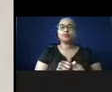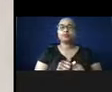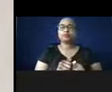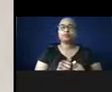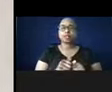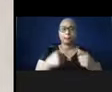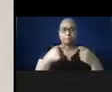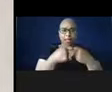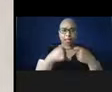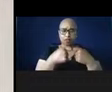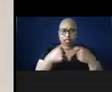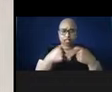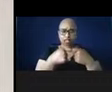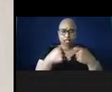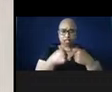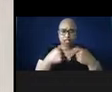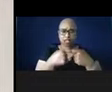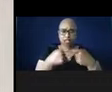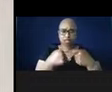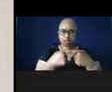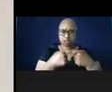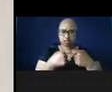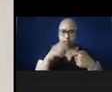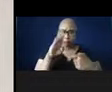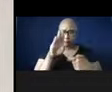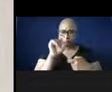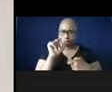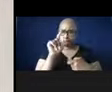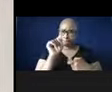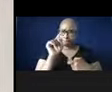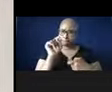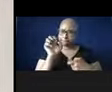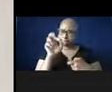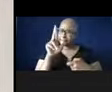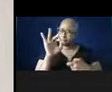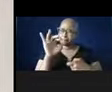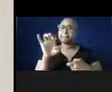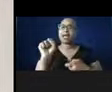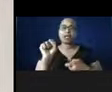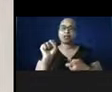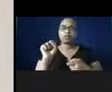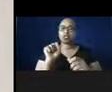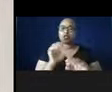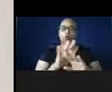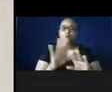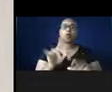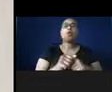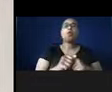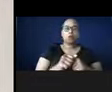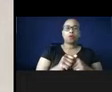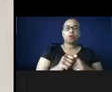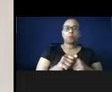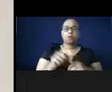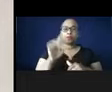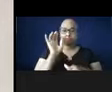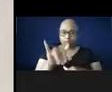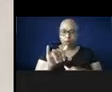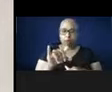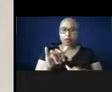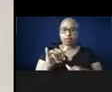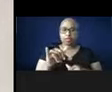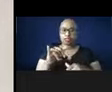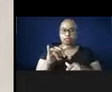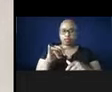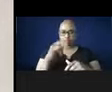batteries. They would have been, as part of the defenses of Washington, they would have been batteries for